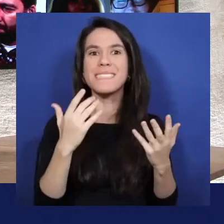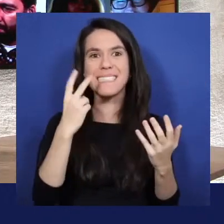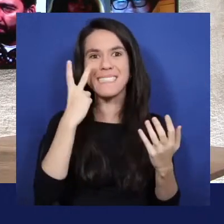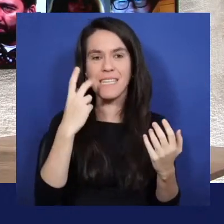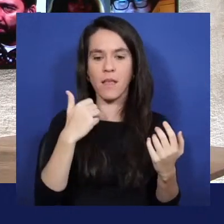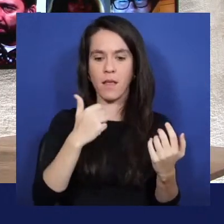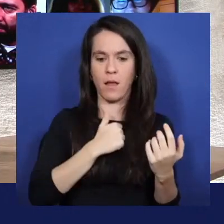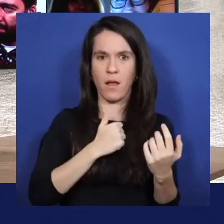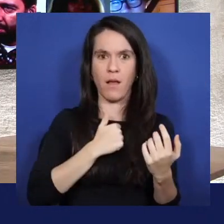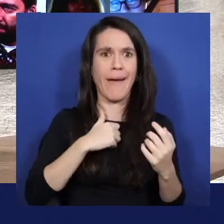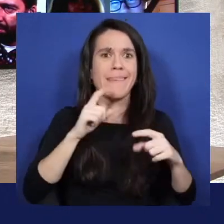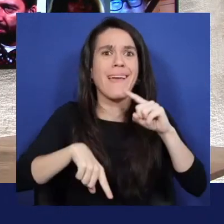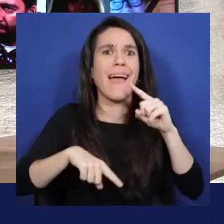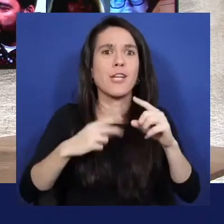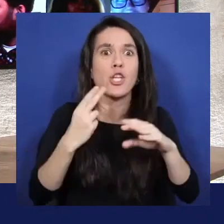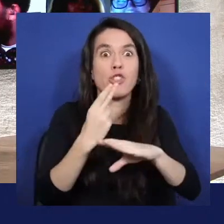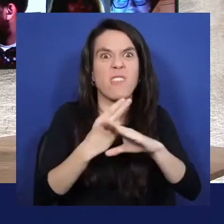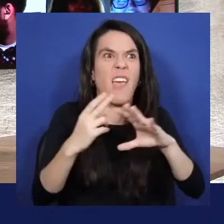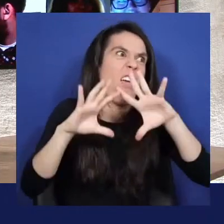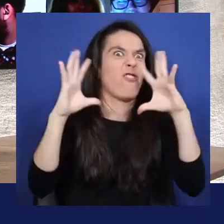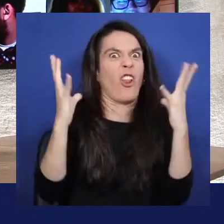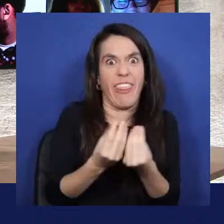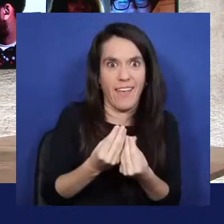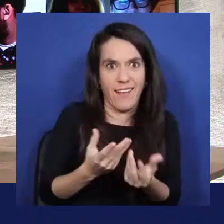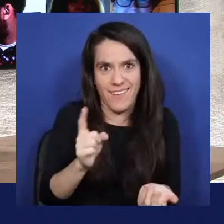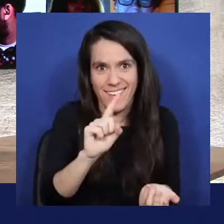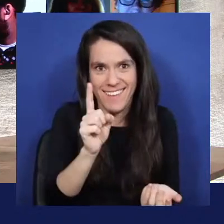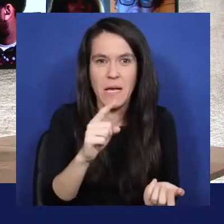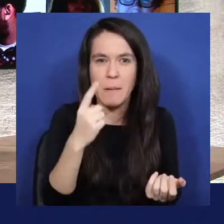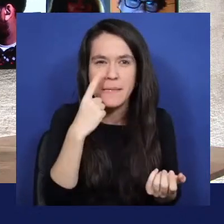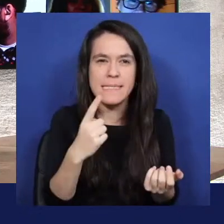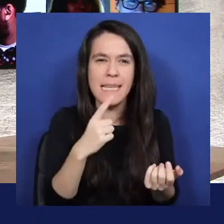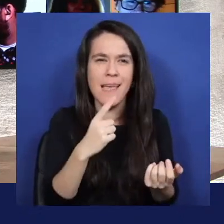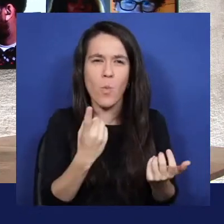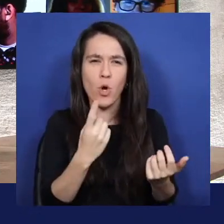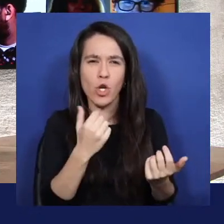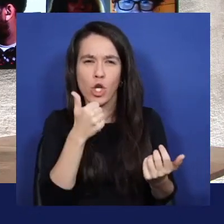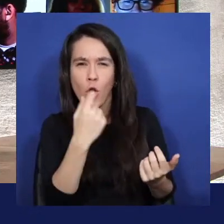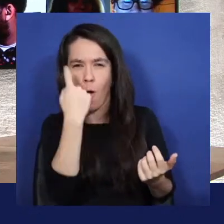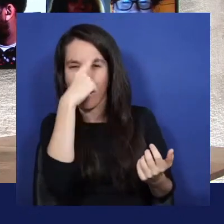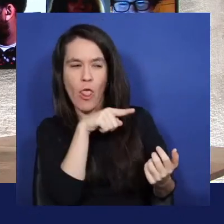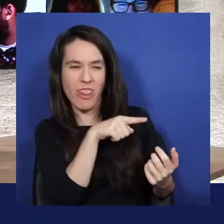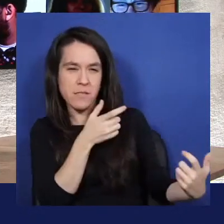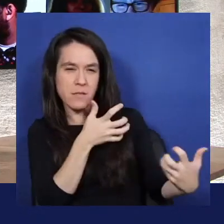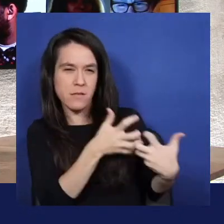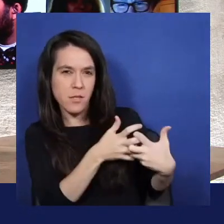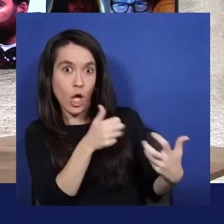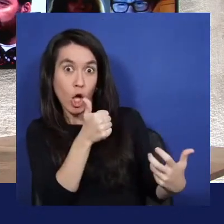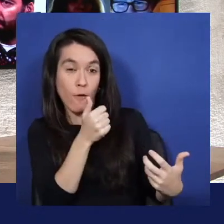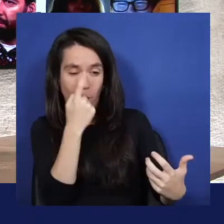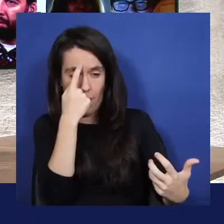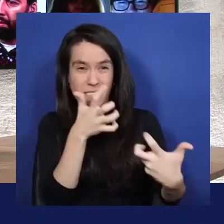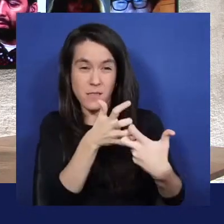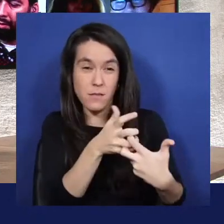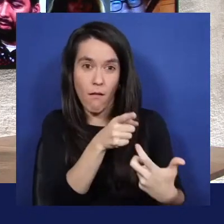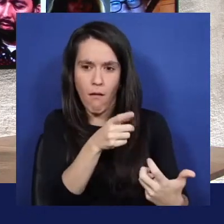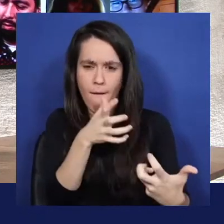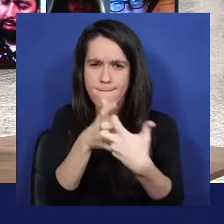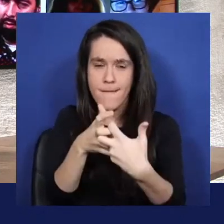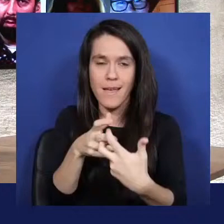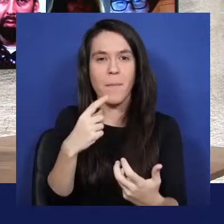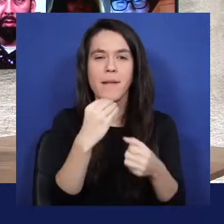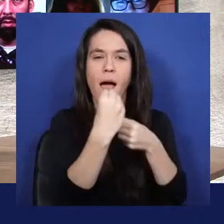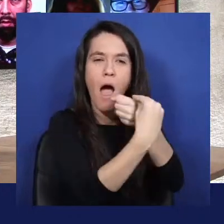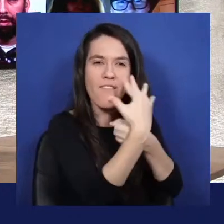cannot use everything for everything, right? So a little bit of advice normally helps, and I would say look for a nice